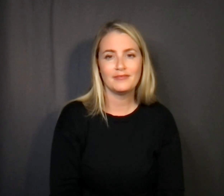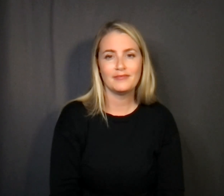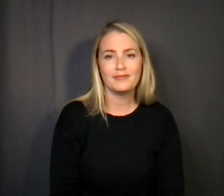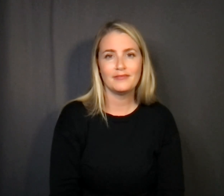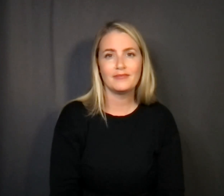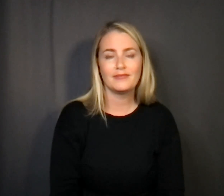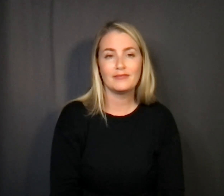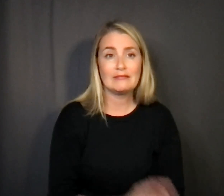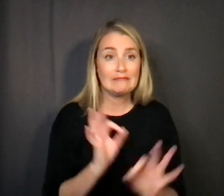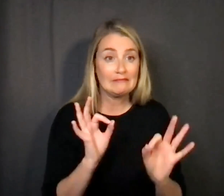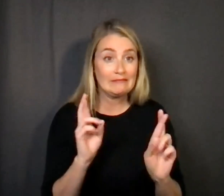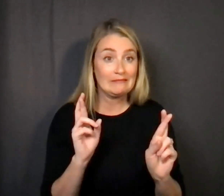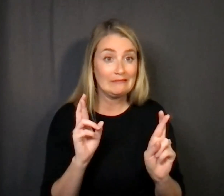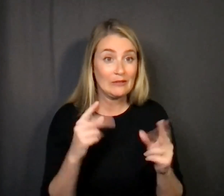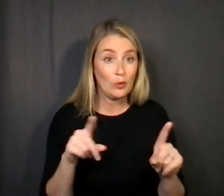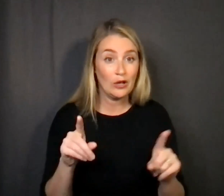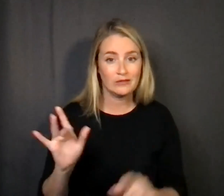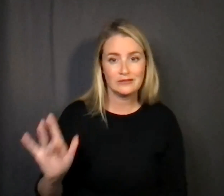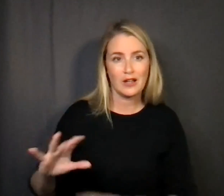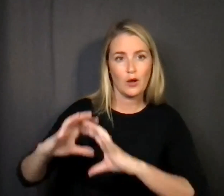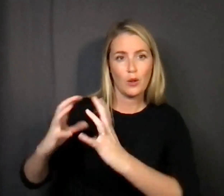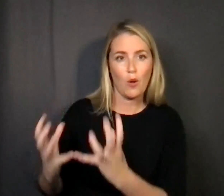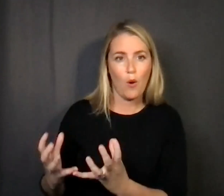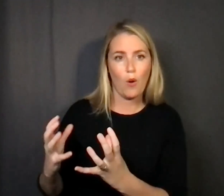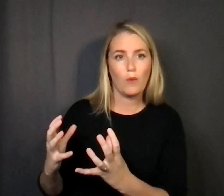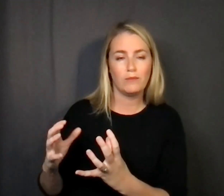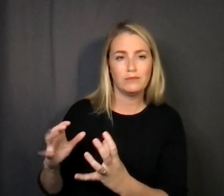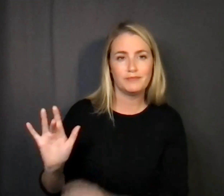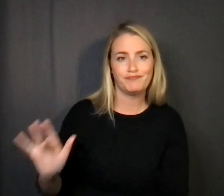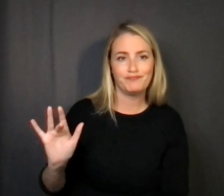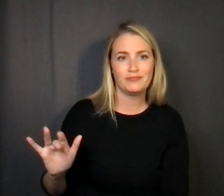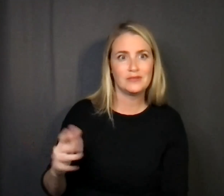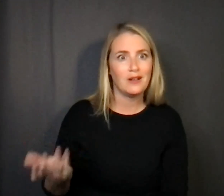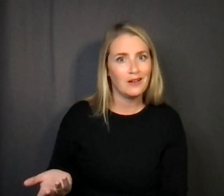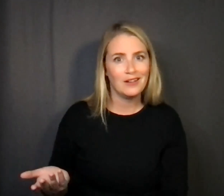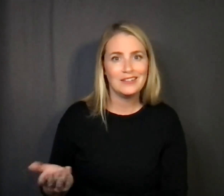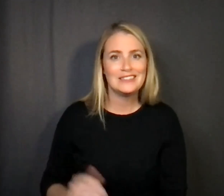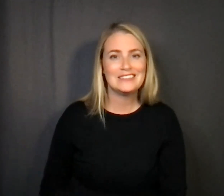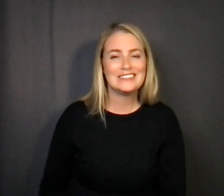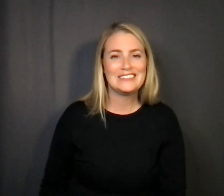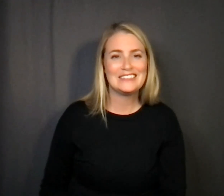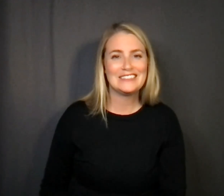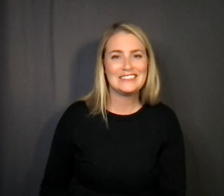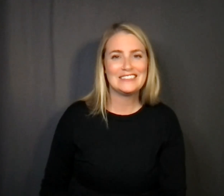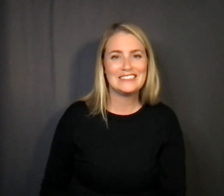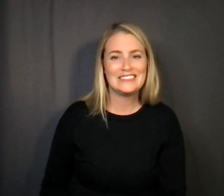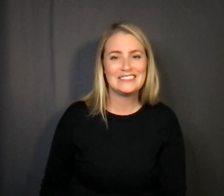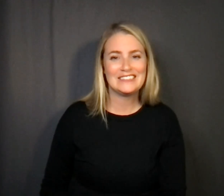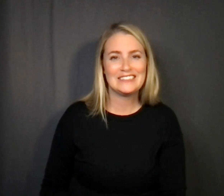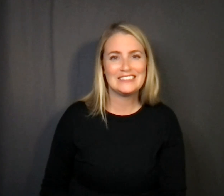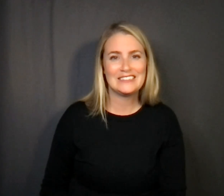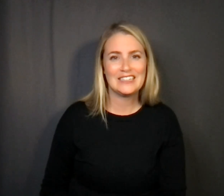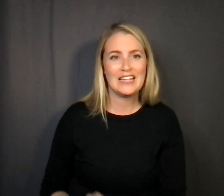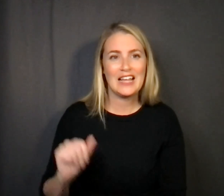Okay, hopefully that is working now. Sorry about that. I did not get the memo. Anna, do you have